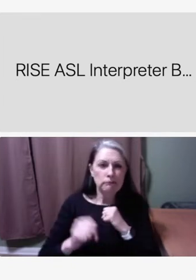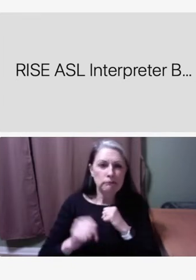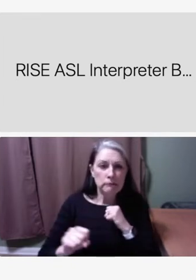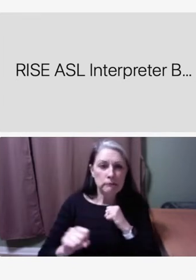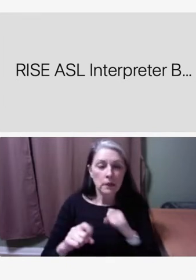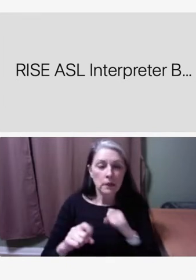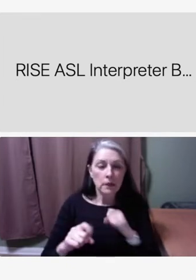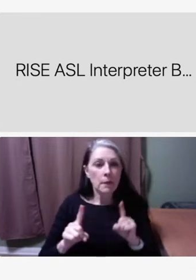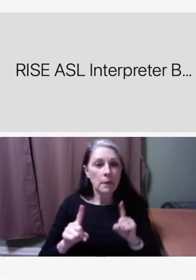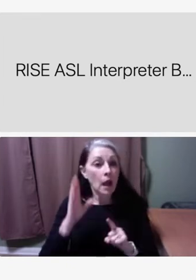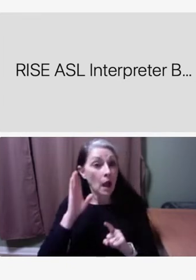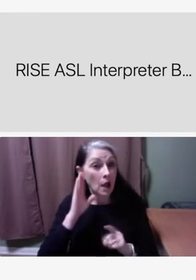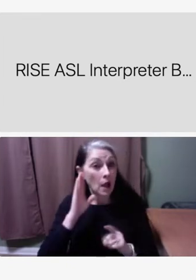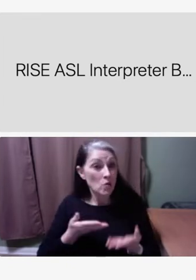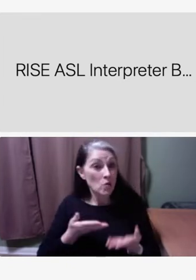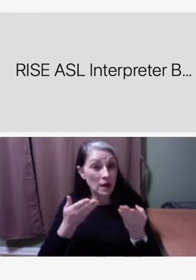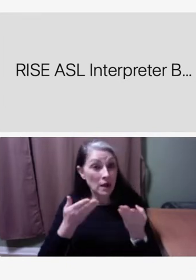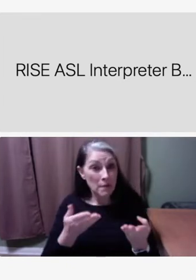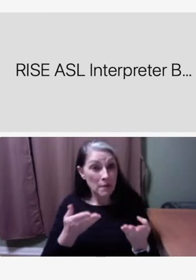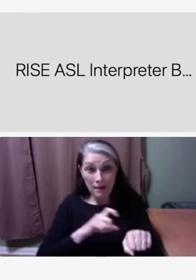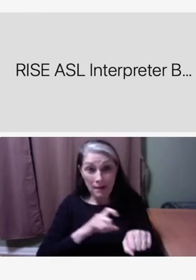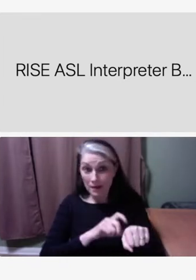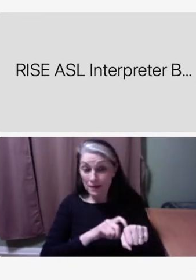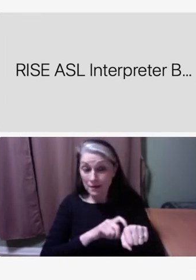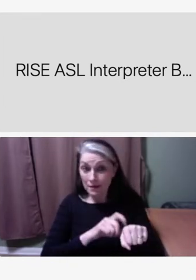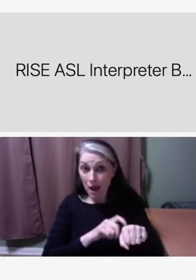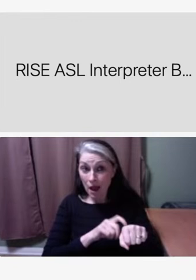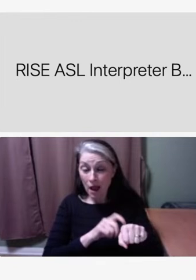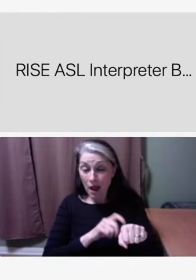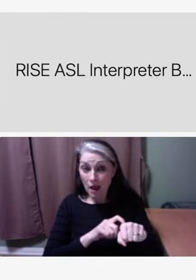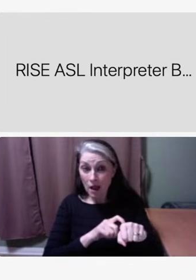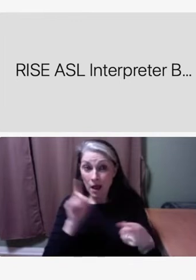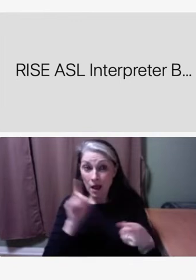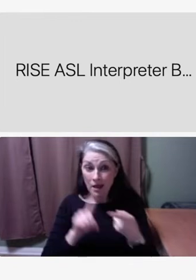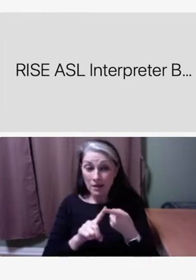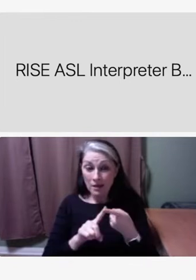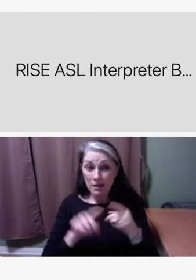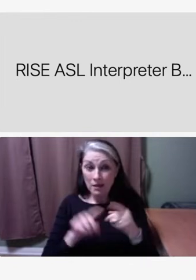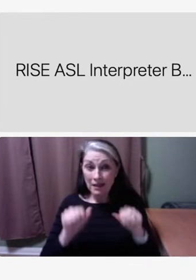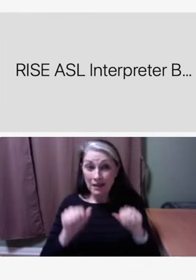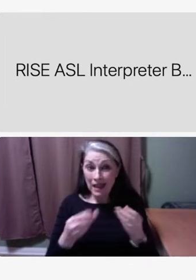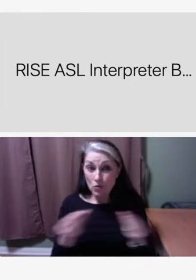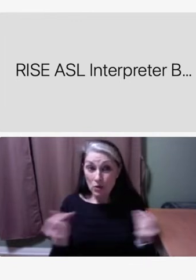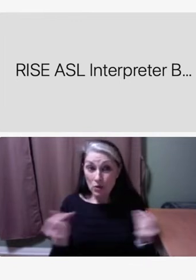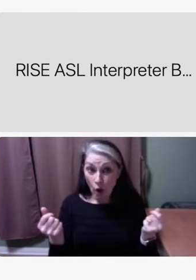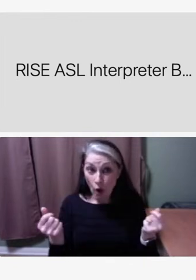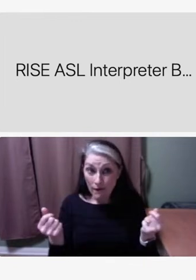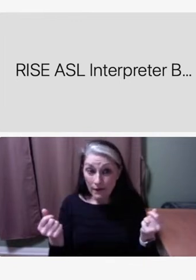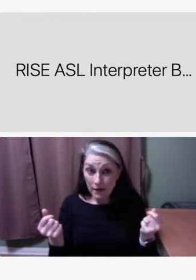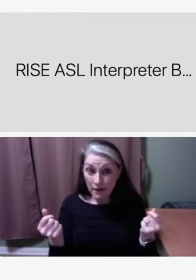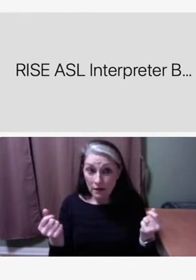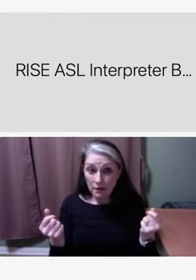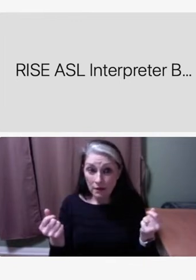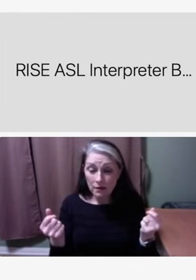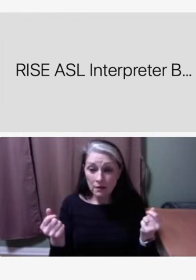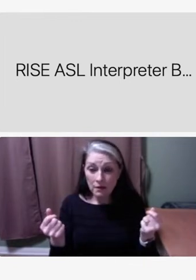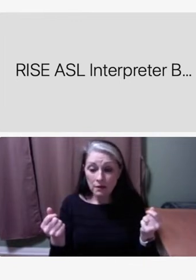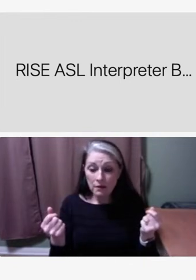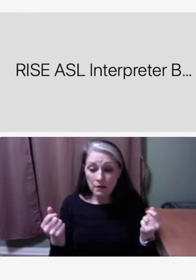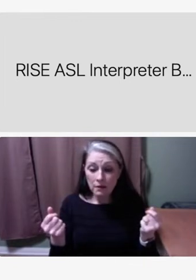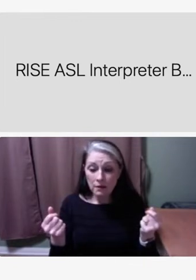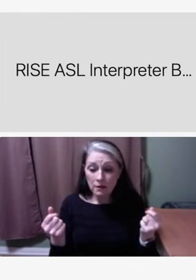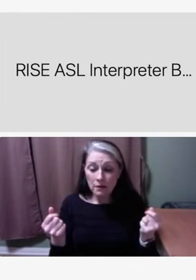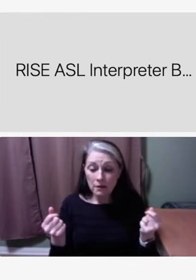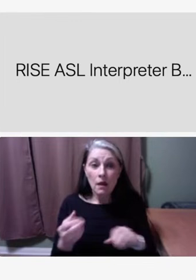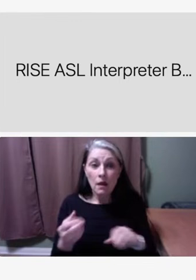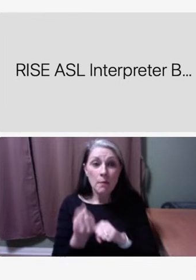this time that until that can get resolved, that the baseball team do